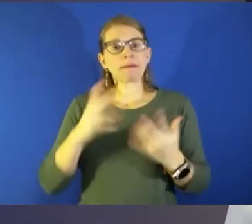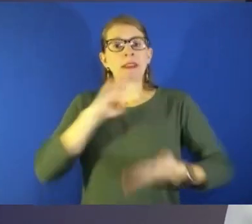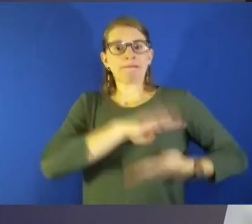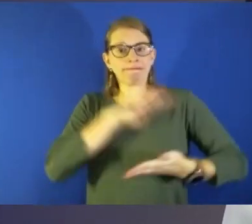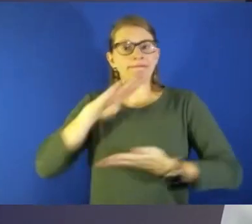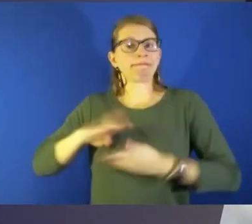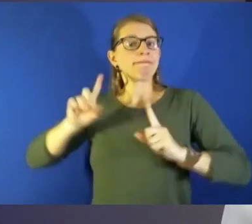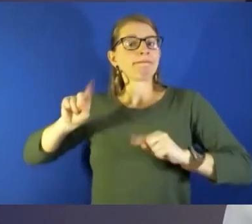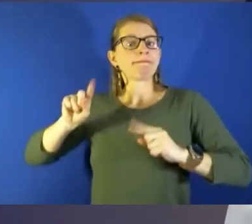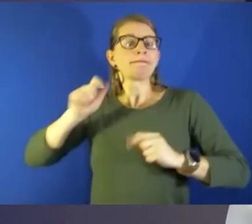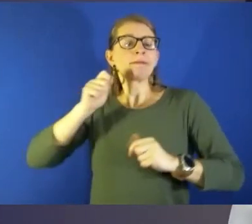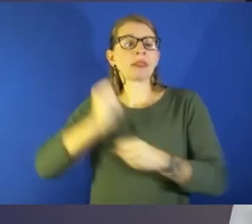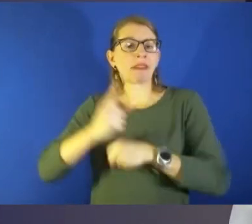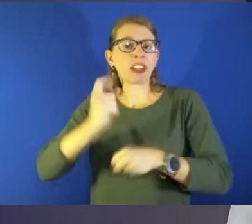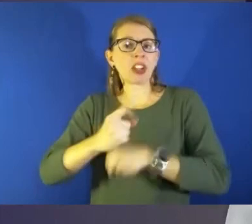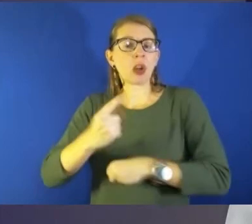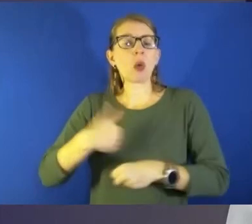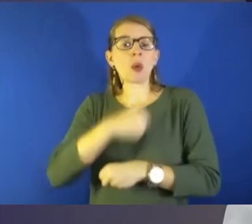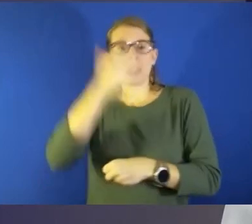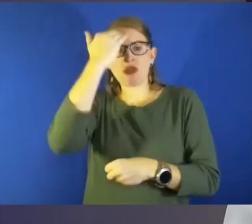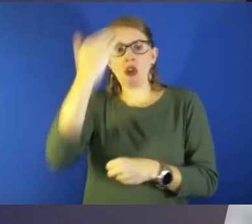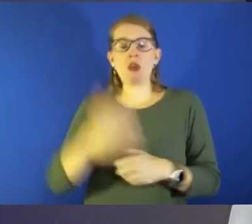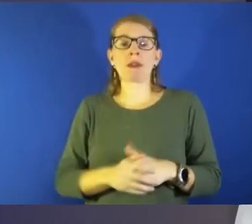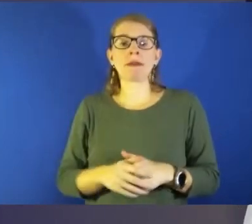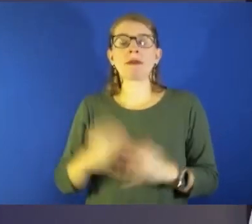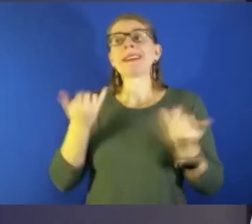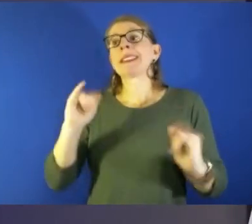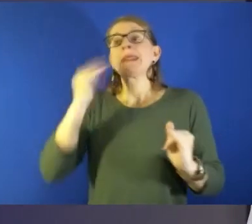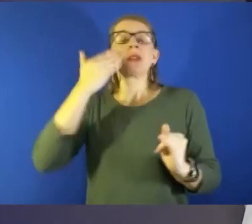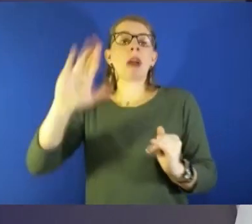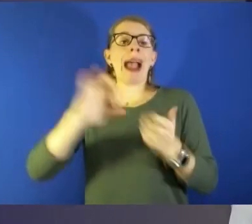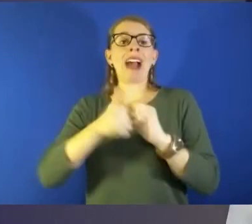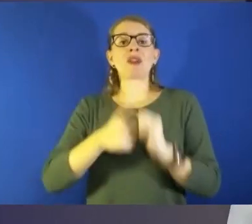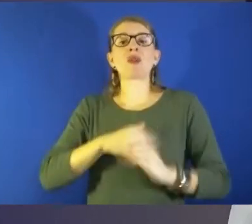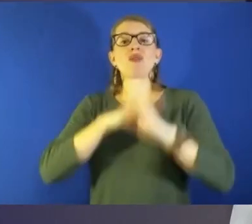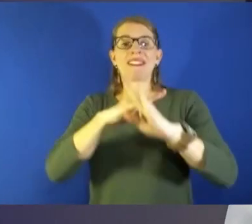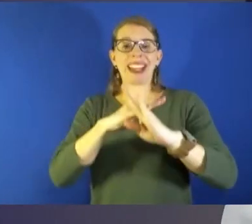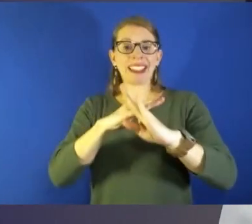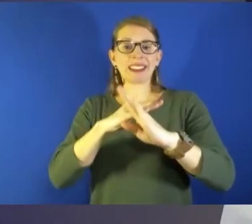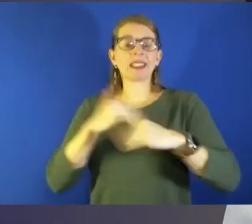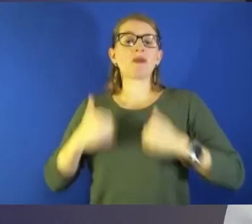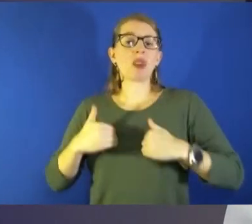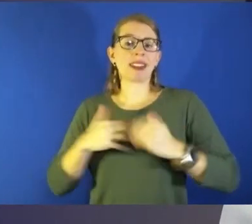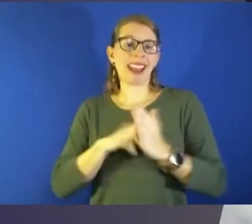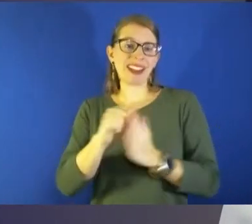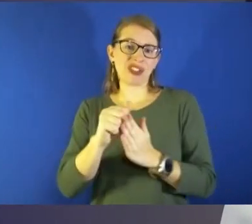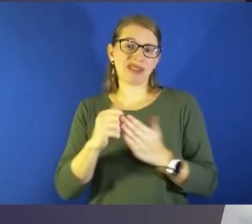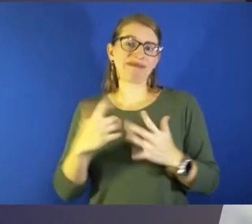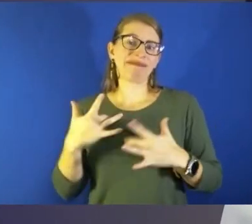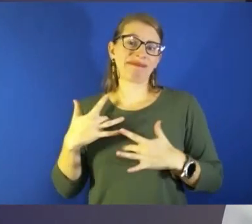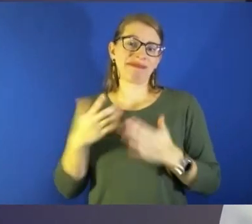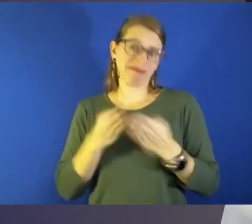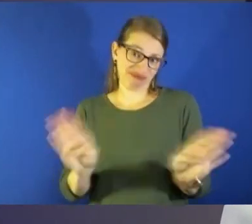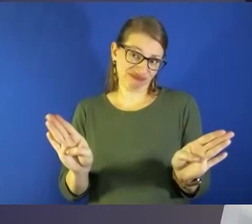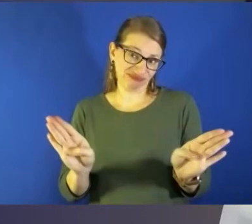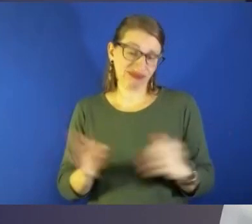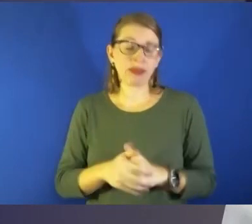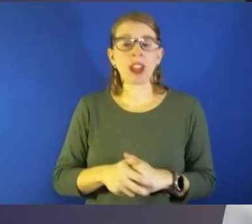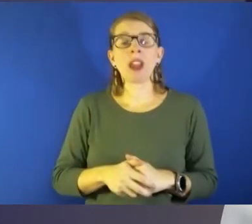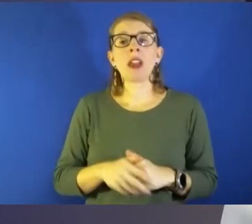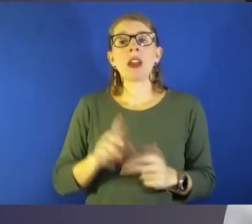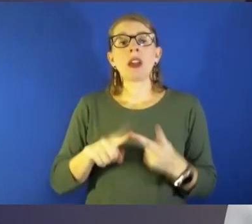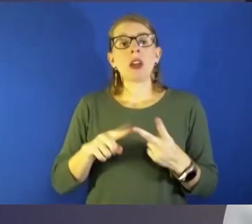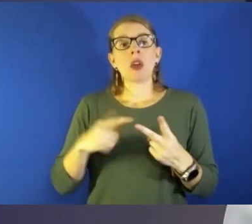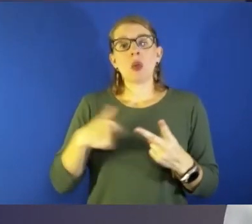because we still don't know exactly how to prevent breast cancer in general, and we know some things about diet